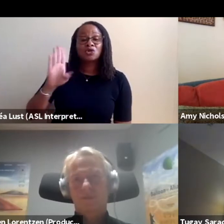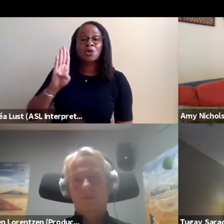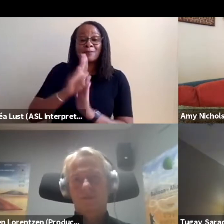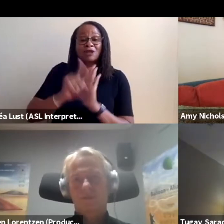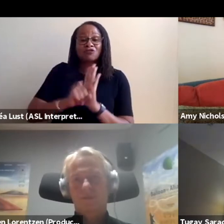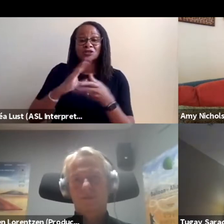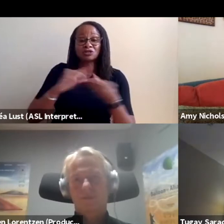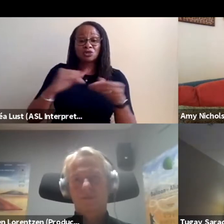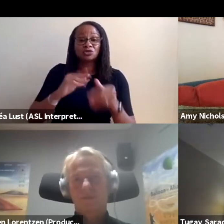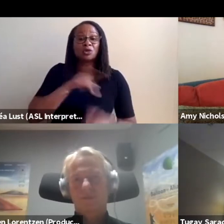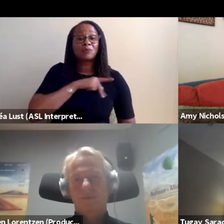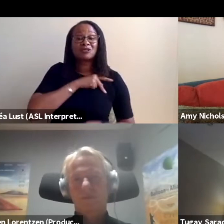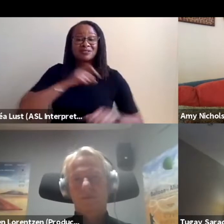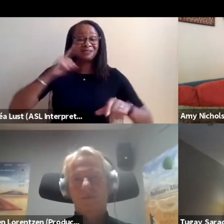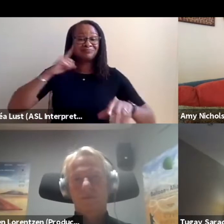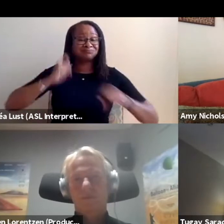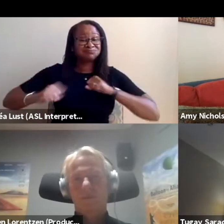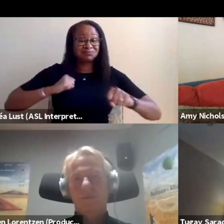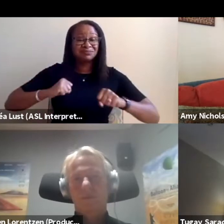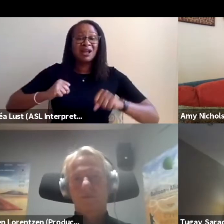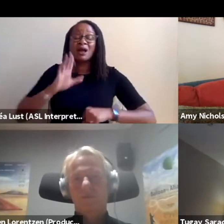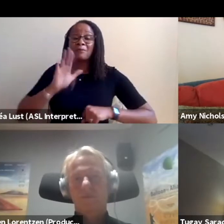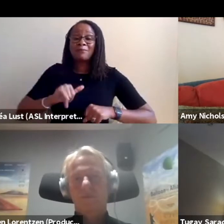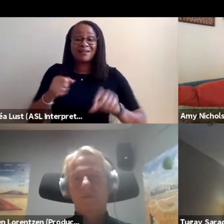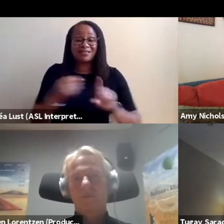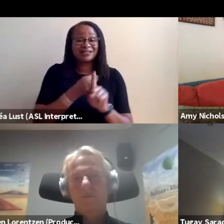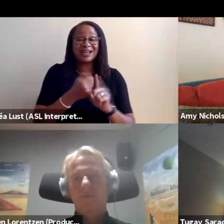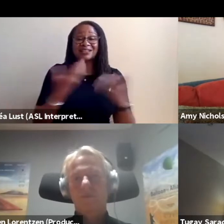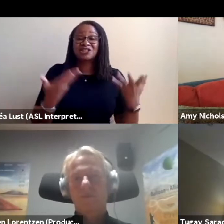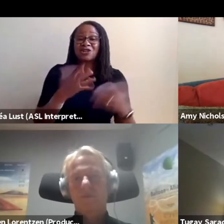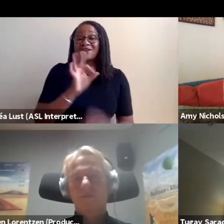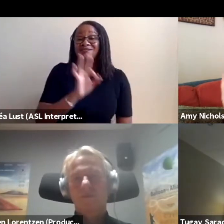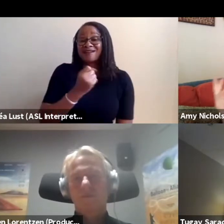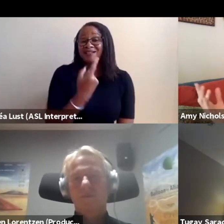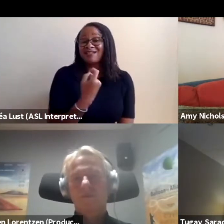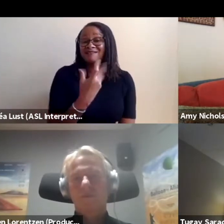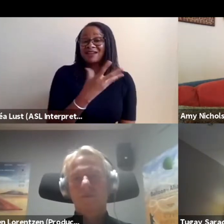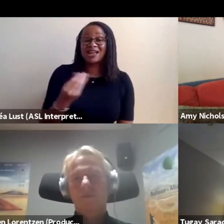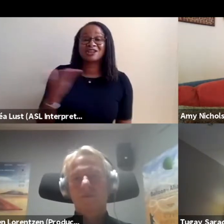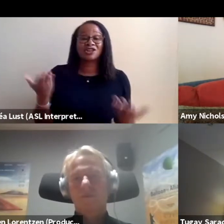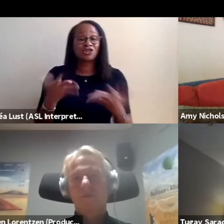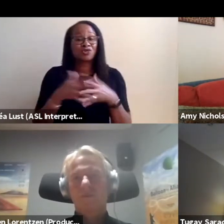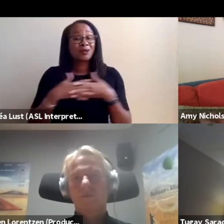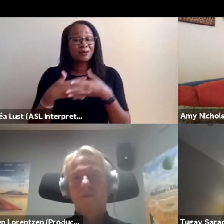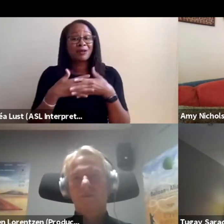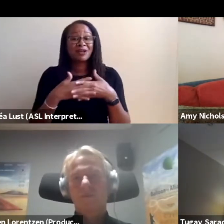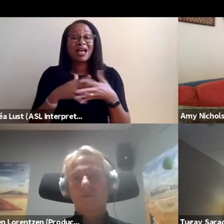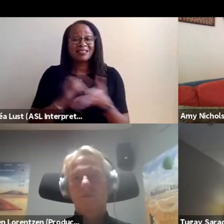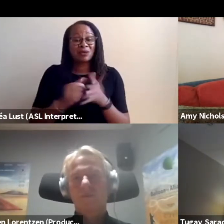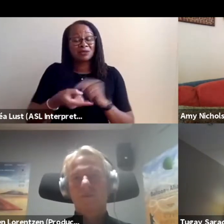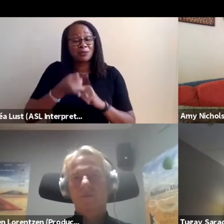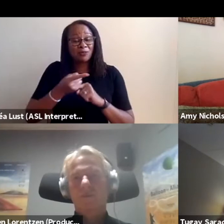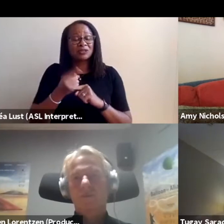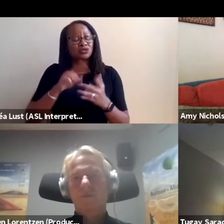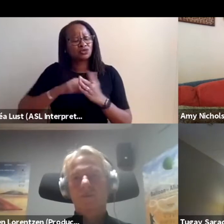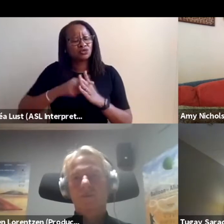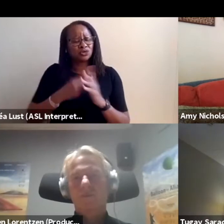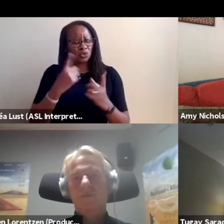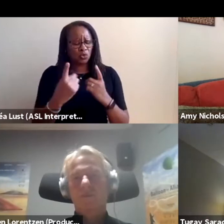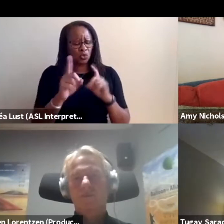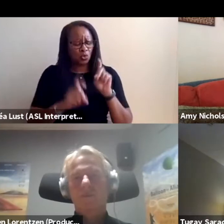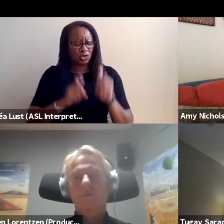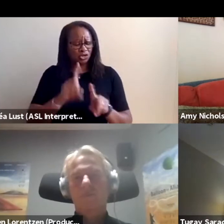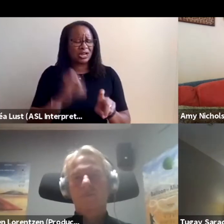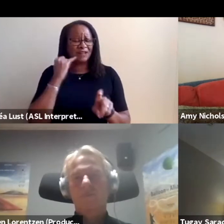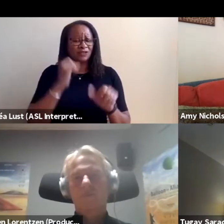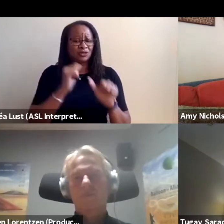shaken by the attacks of 9/11 here in America, and that for you, it was a moment where you began to question whether you could